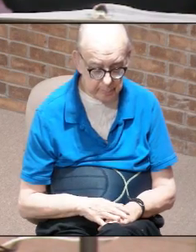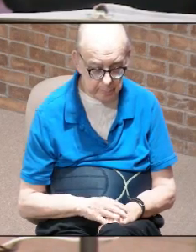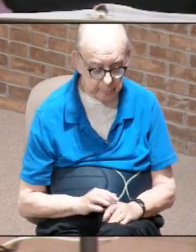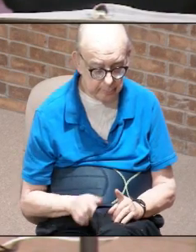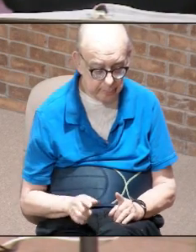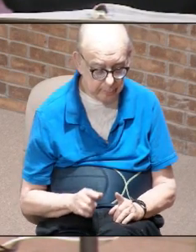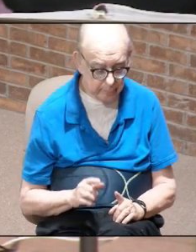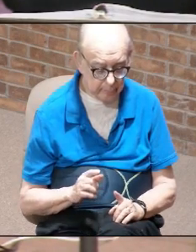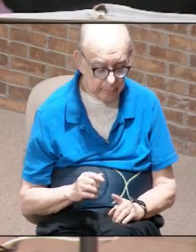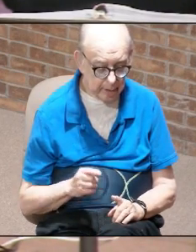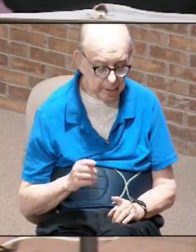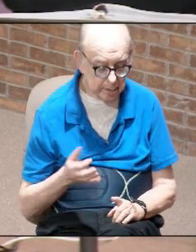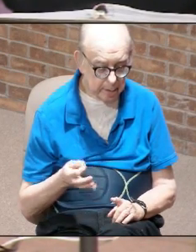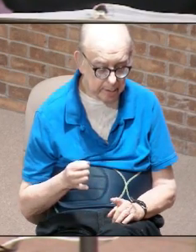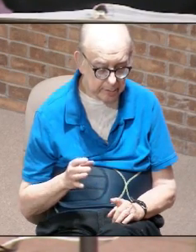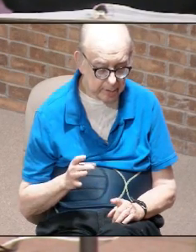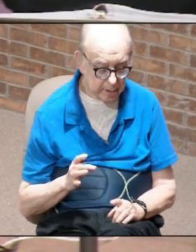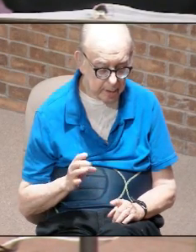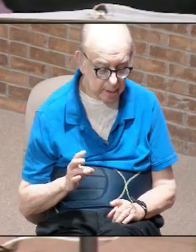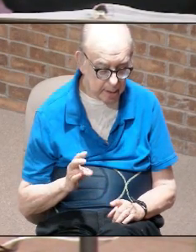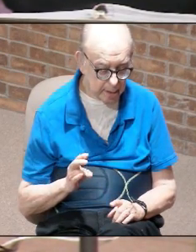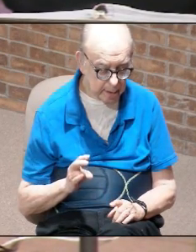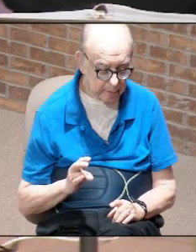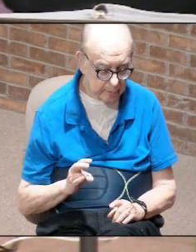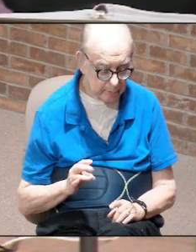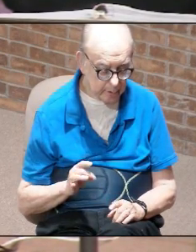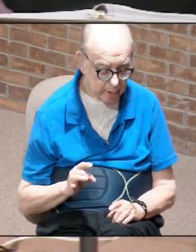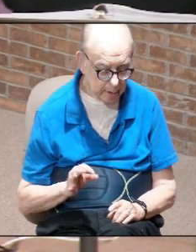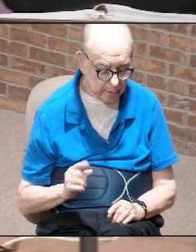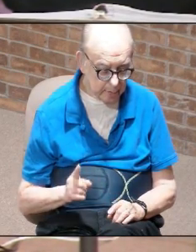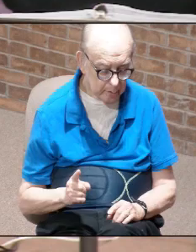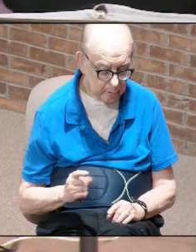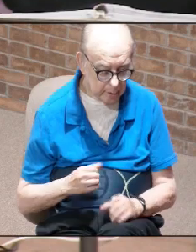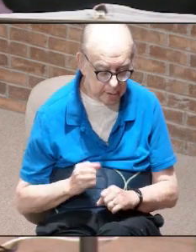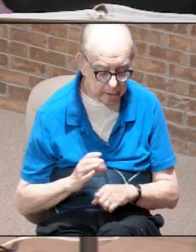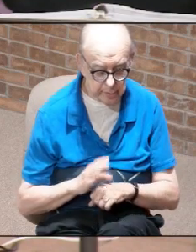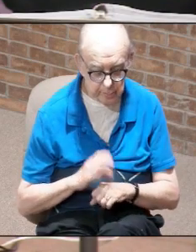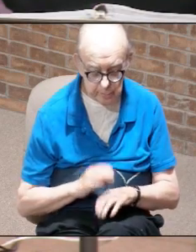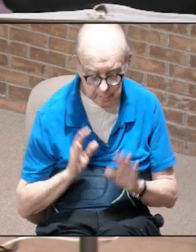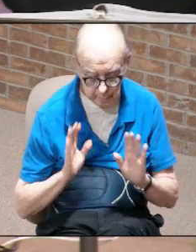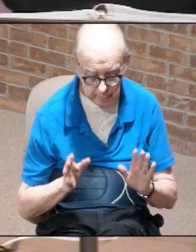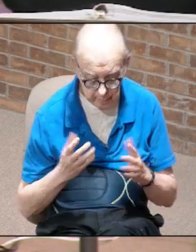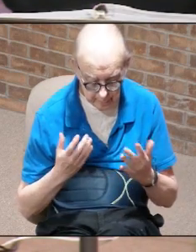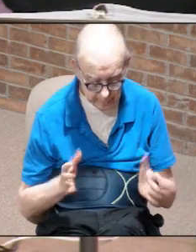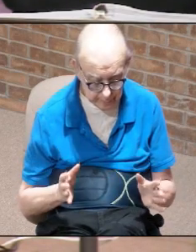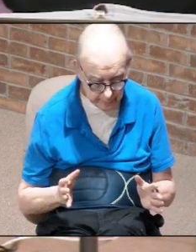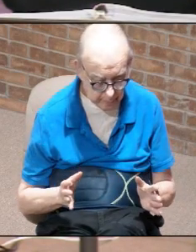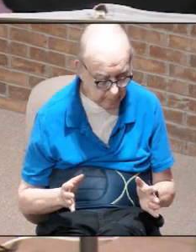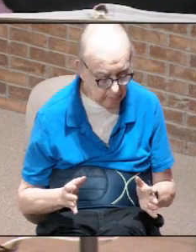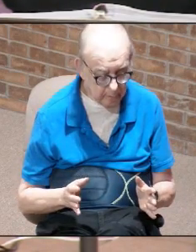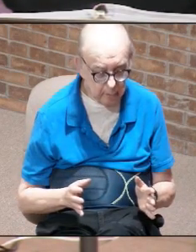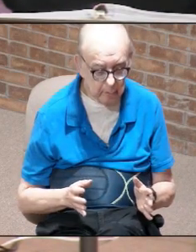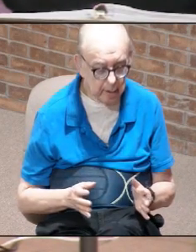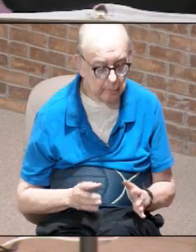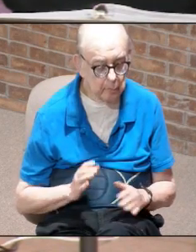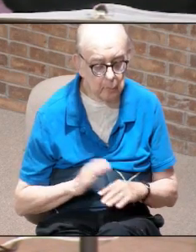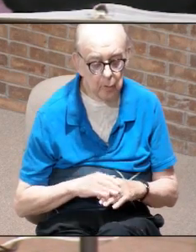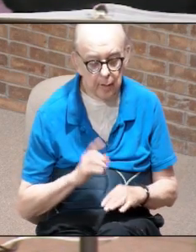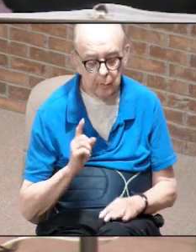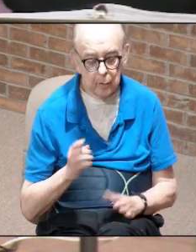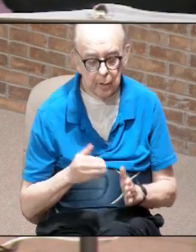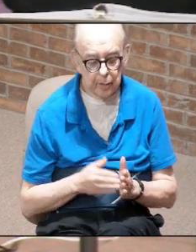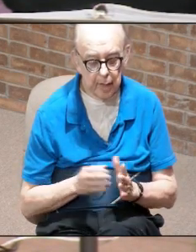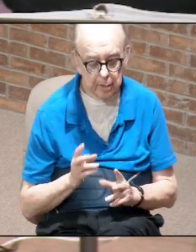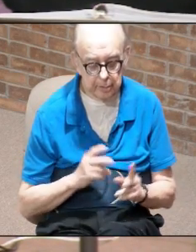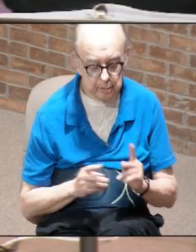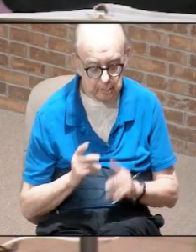By 1981, John Maxwell wrote, when I got this church, it was a great church. It was already running 100 or 1,000 people. He